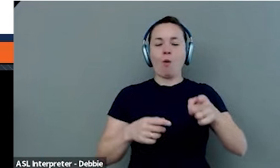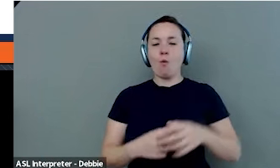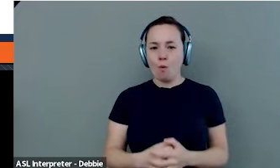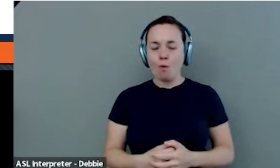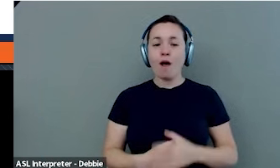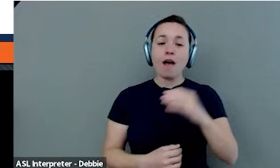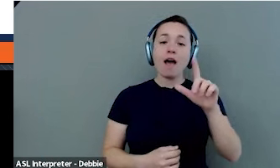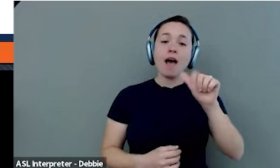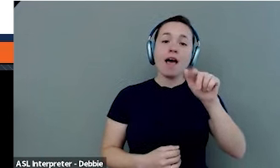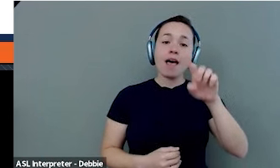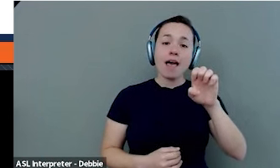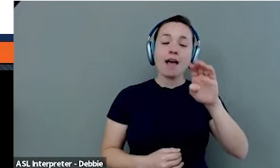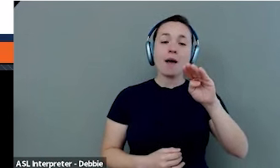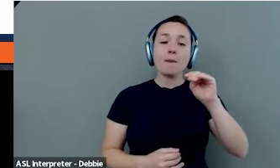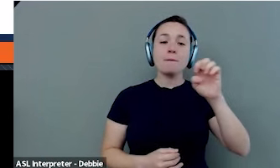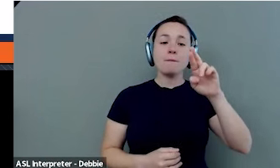Lake Merritt.